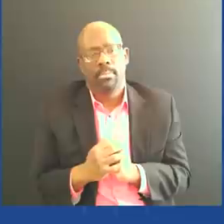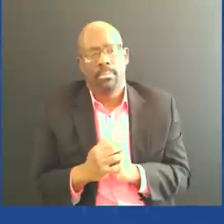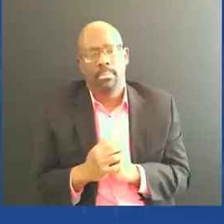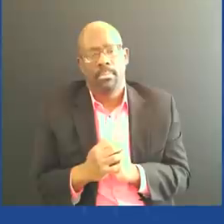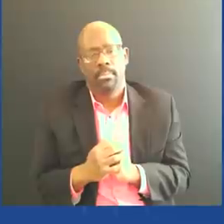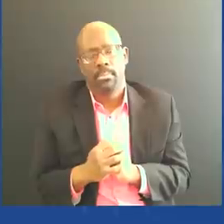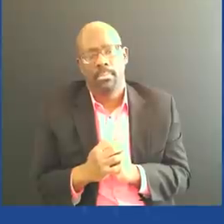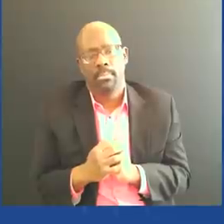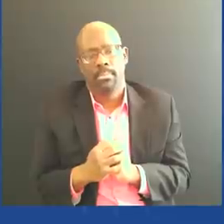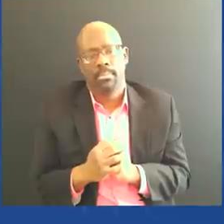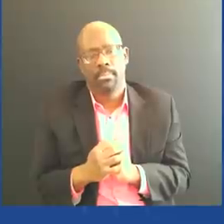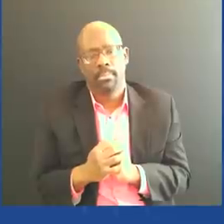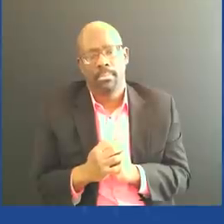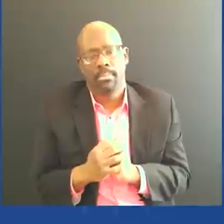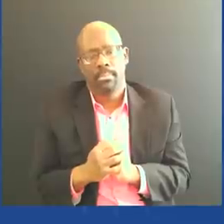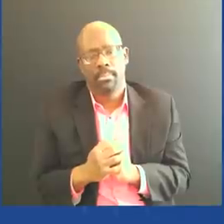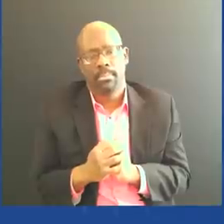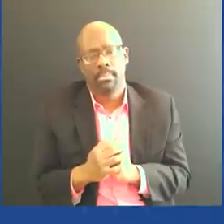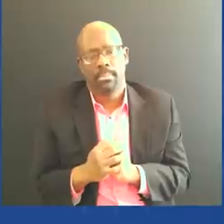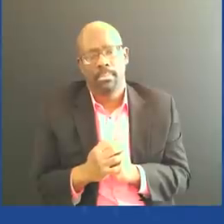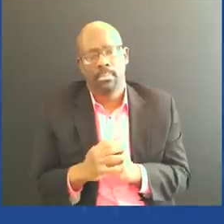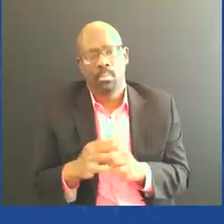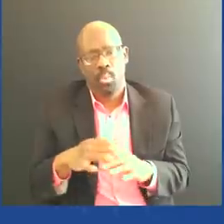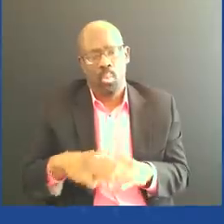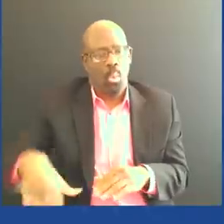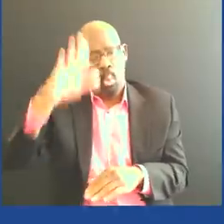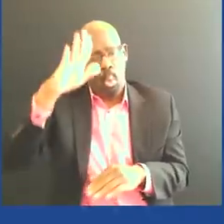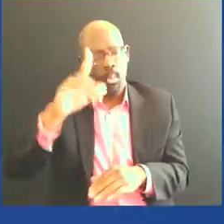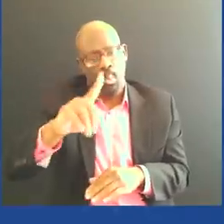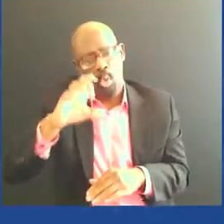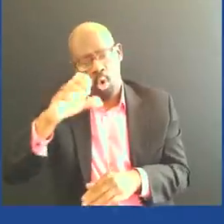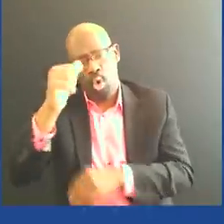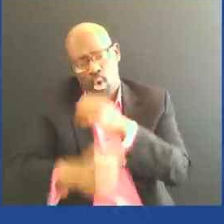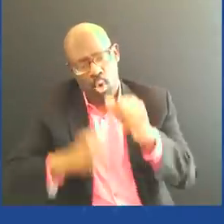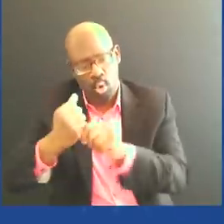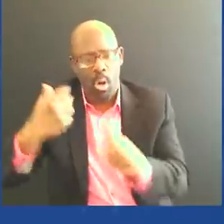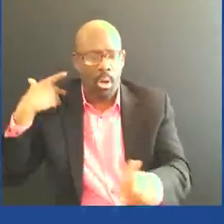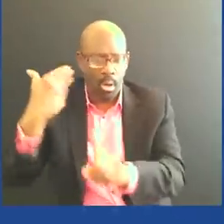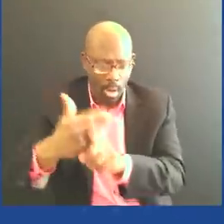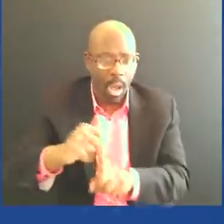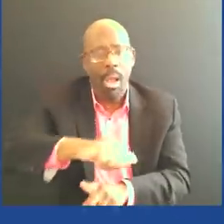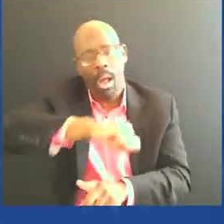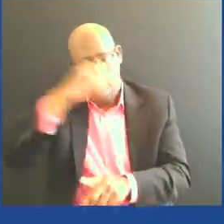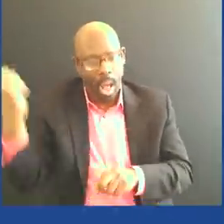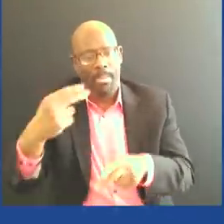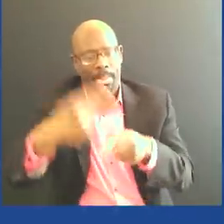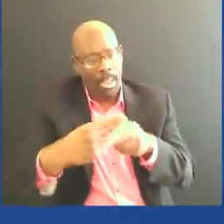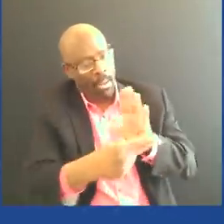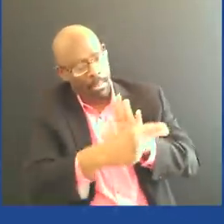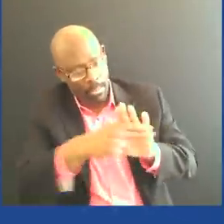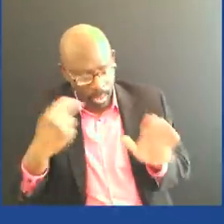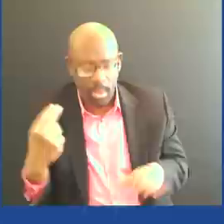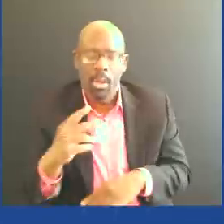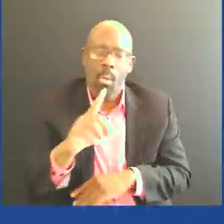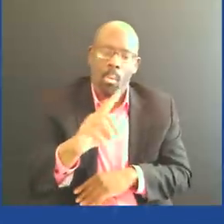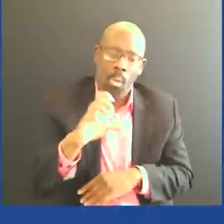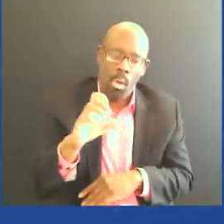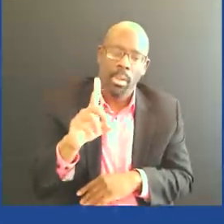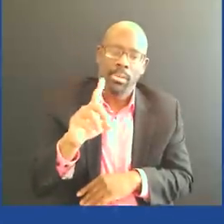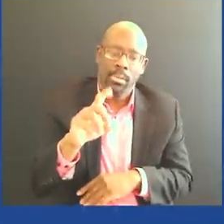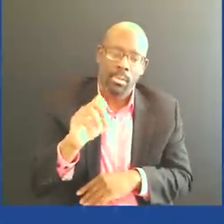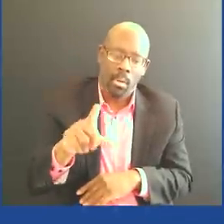Over 100 years would pass before another U.S. naval vessel would bear the name USS Delaware. Then one day